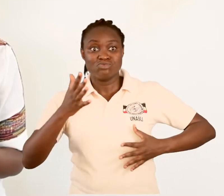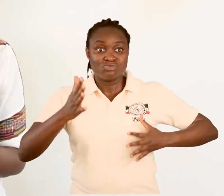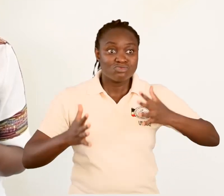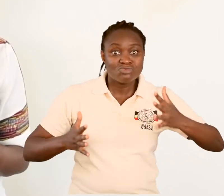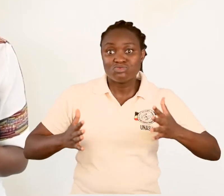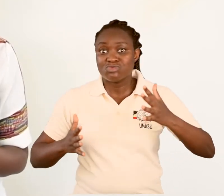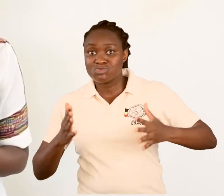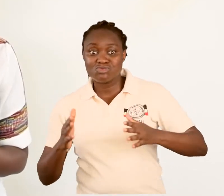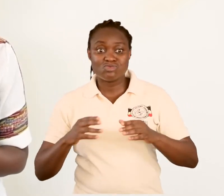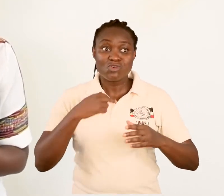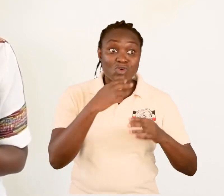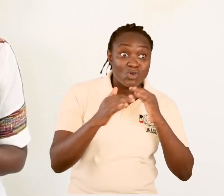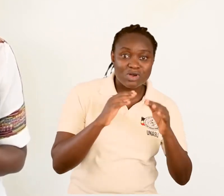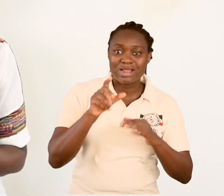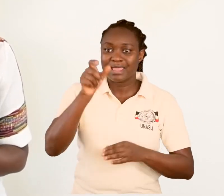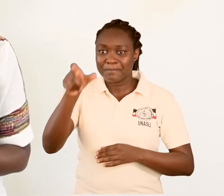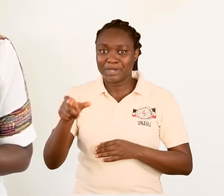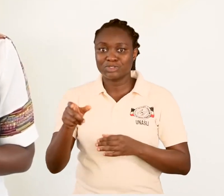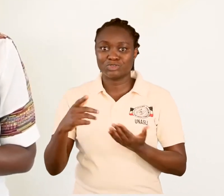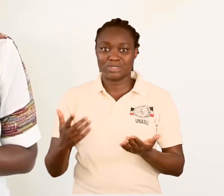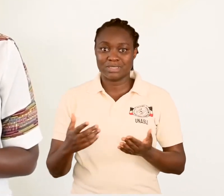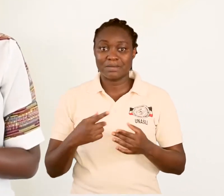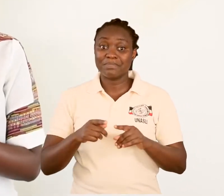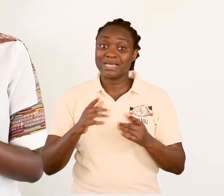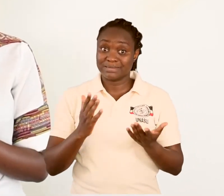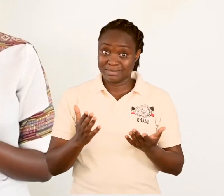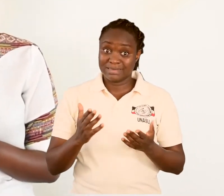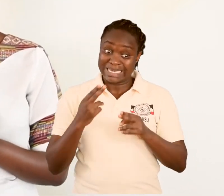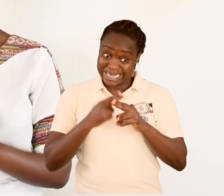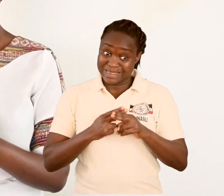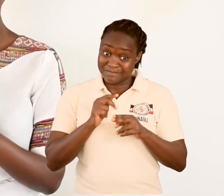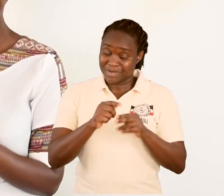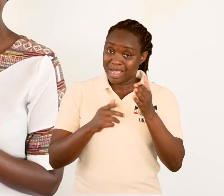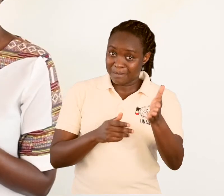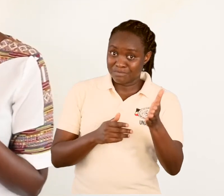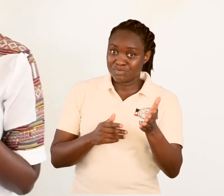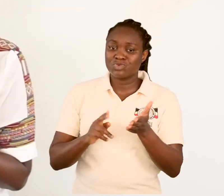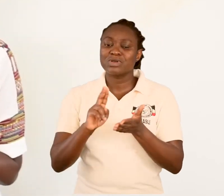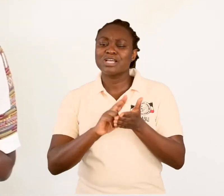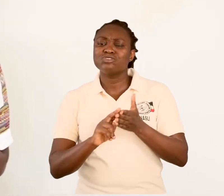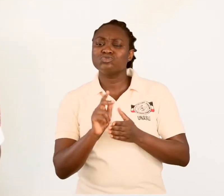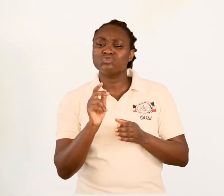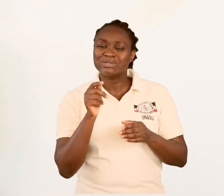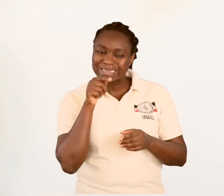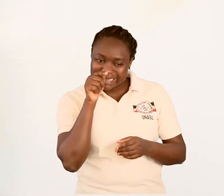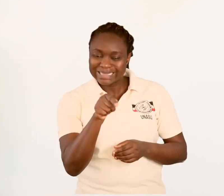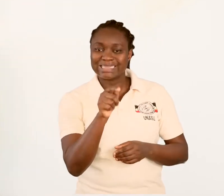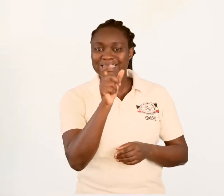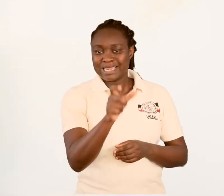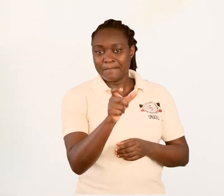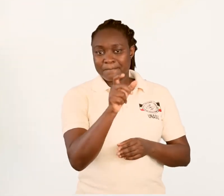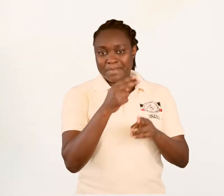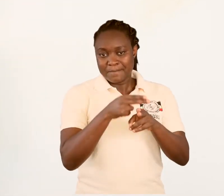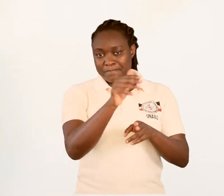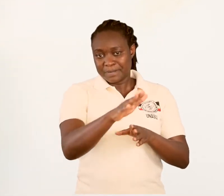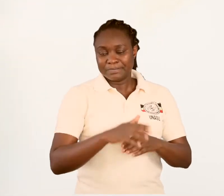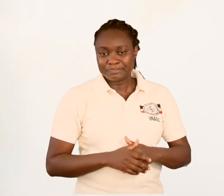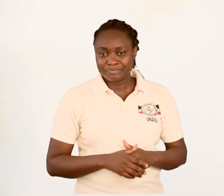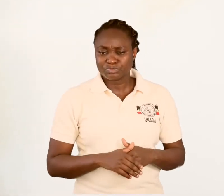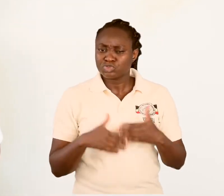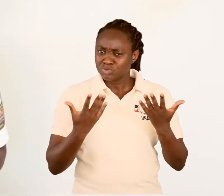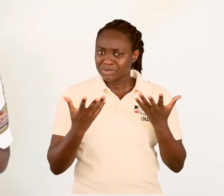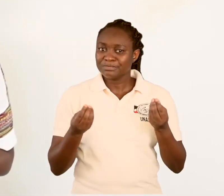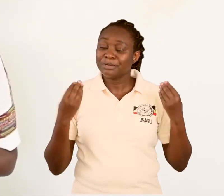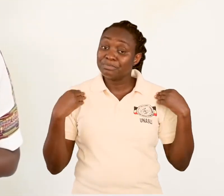that. Okay? So, I have an exercise for us, an exercise on proper